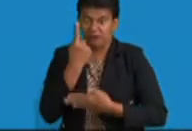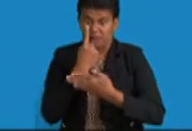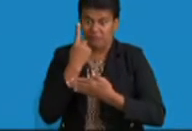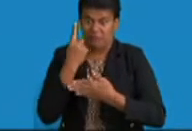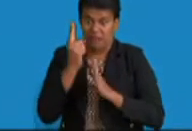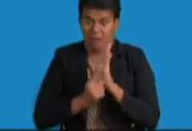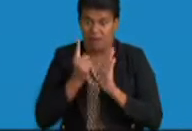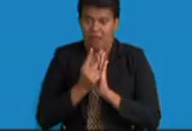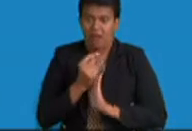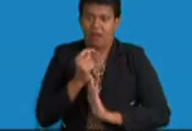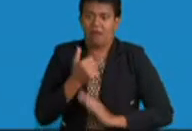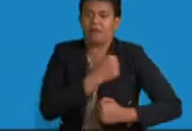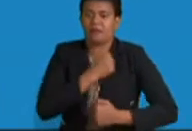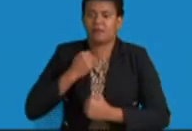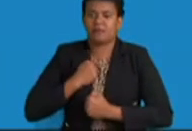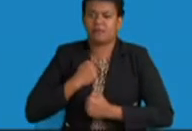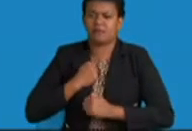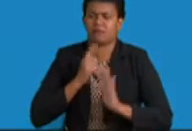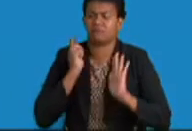military personnel responded.